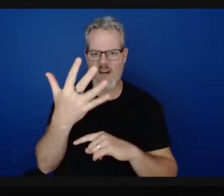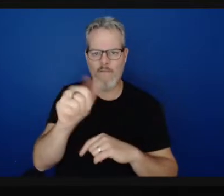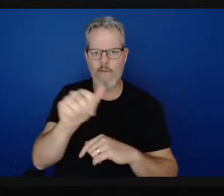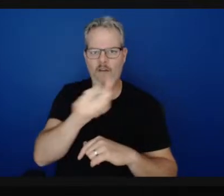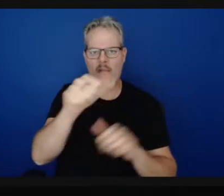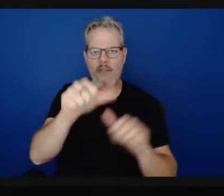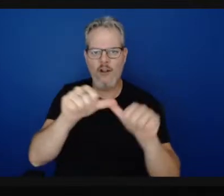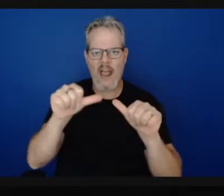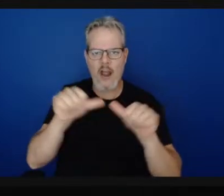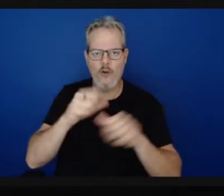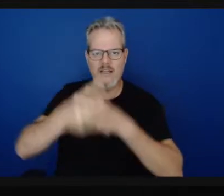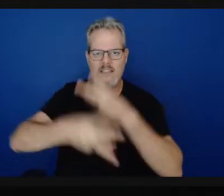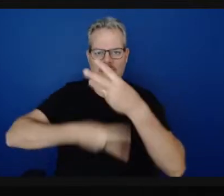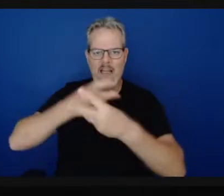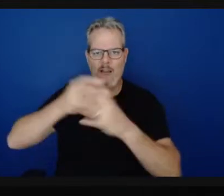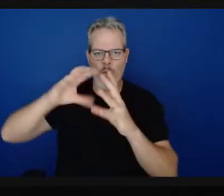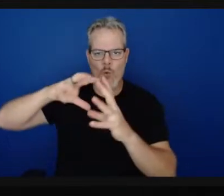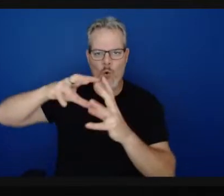for example.